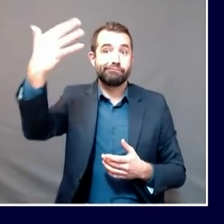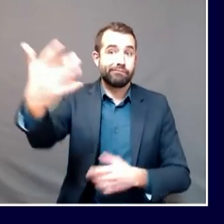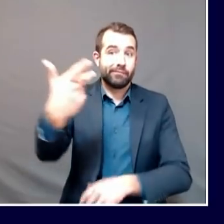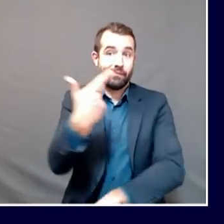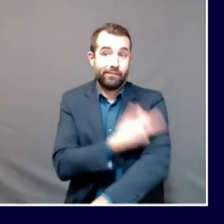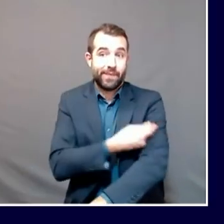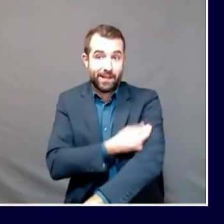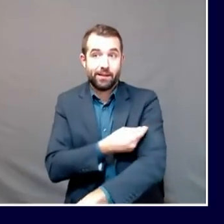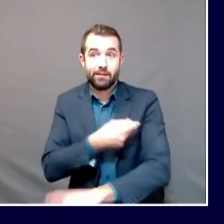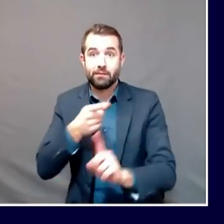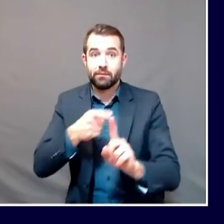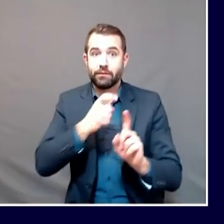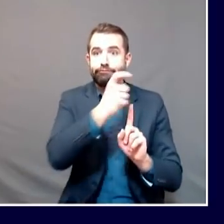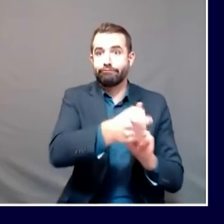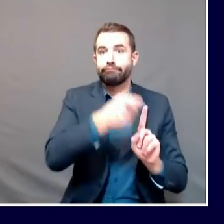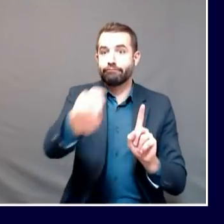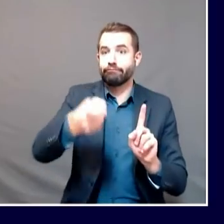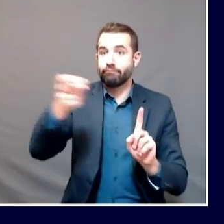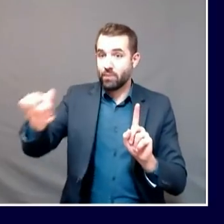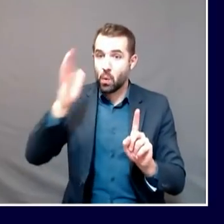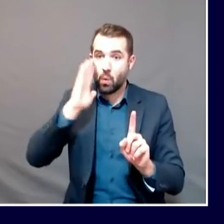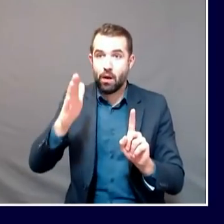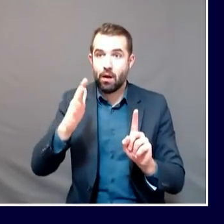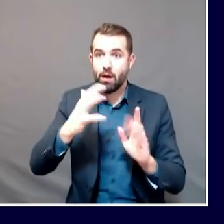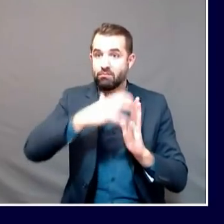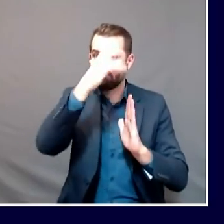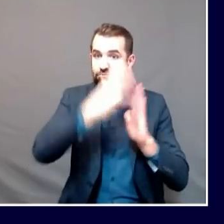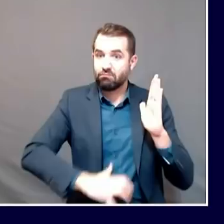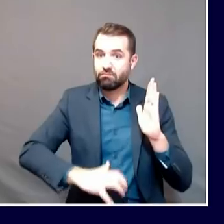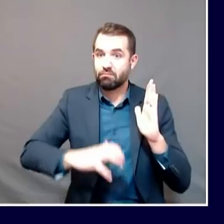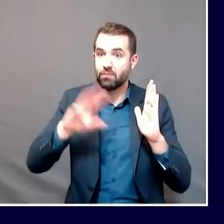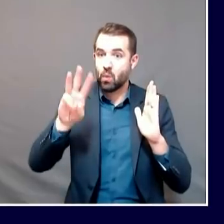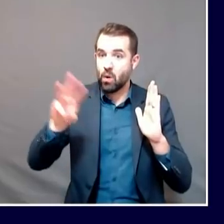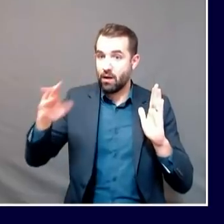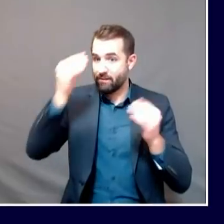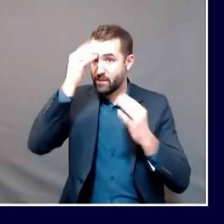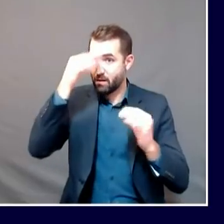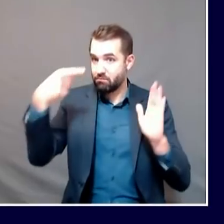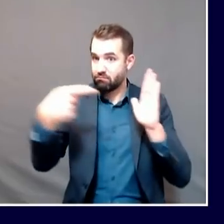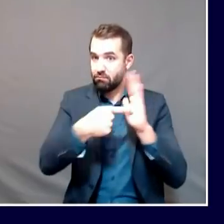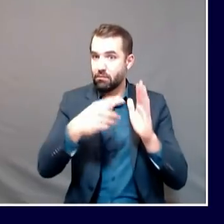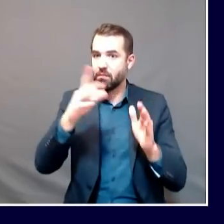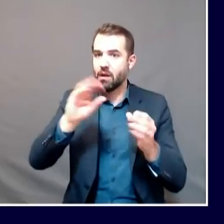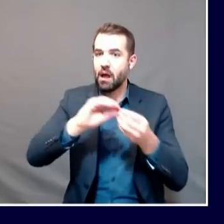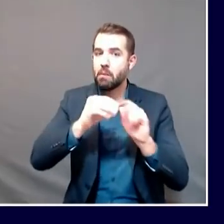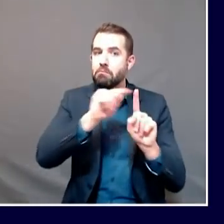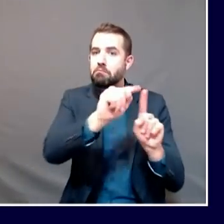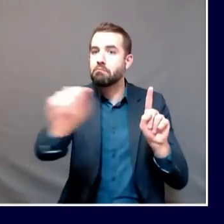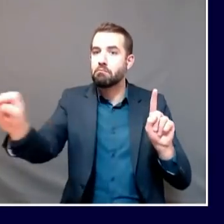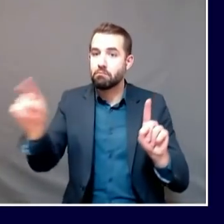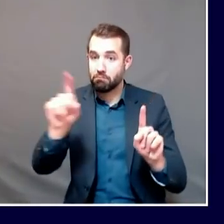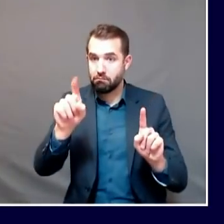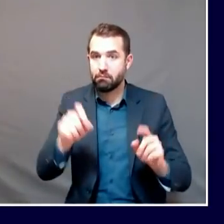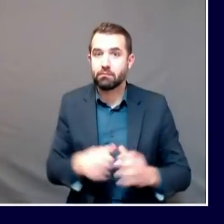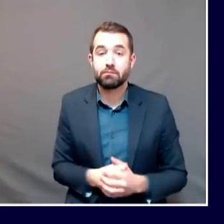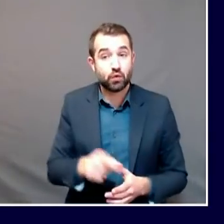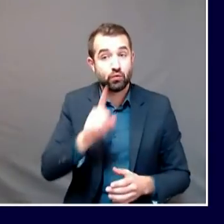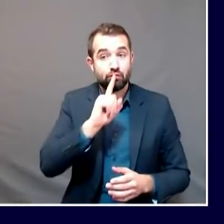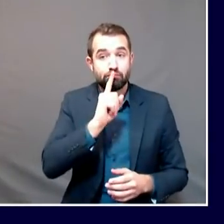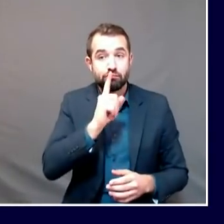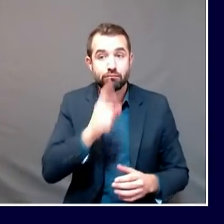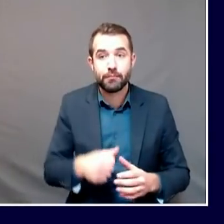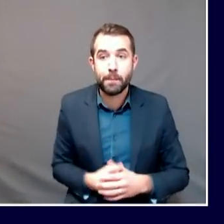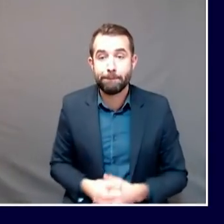Maine CDC dashboard like all the other data? Yes. So let me start, Joe, I'll take those questions in